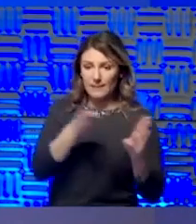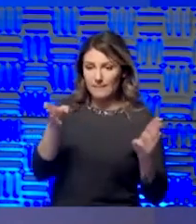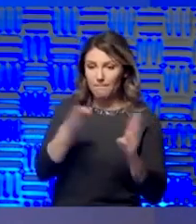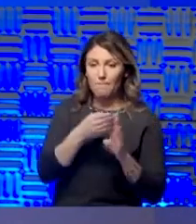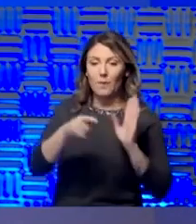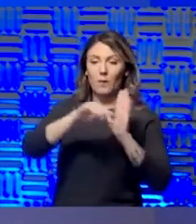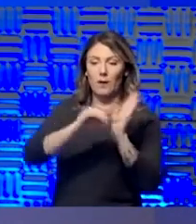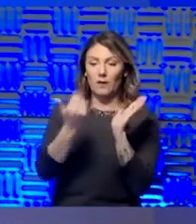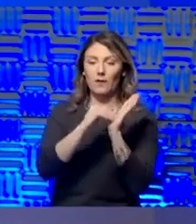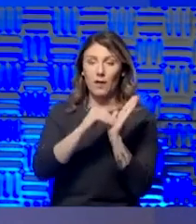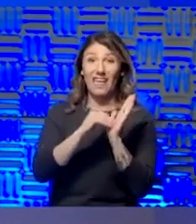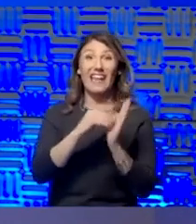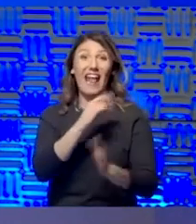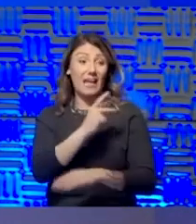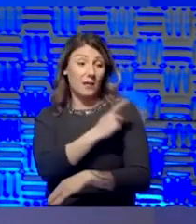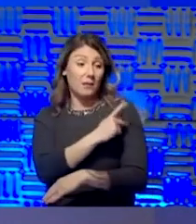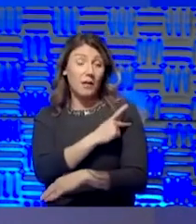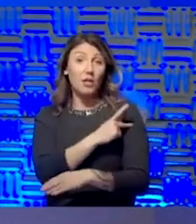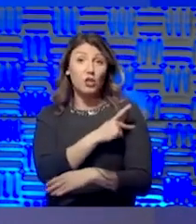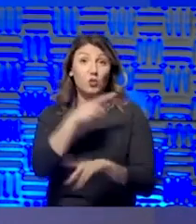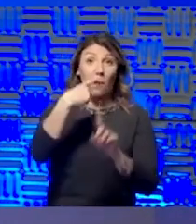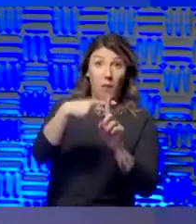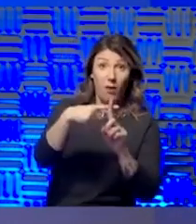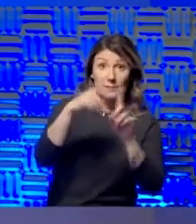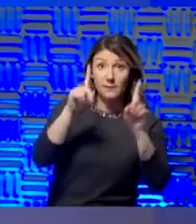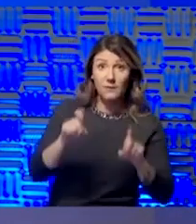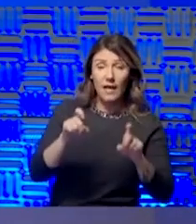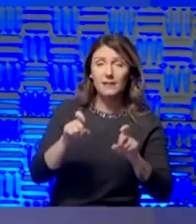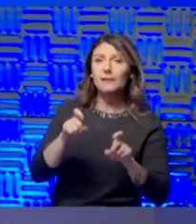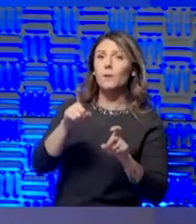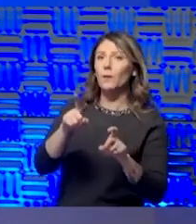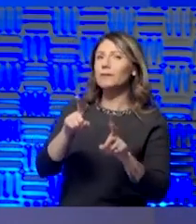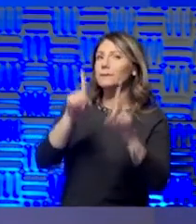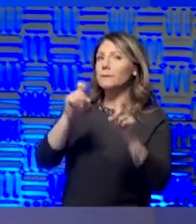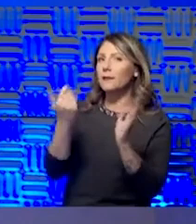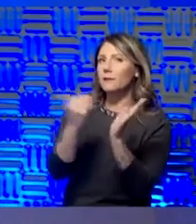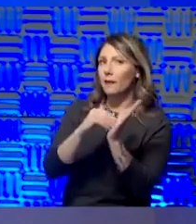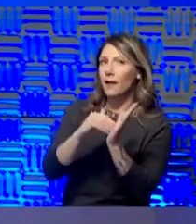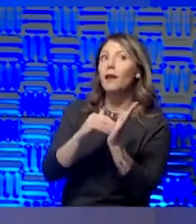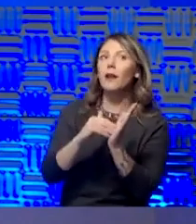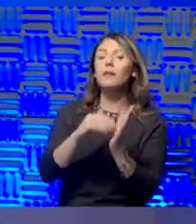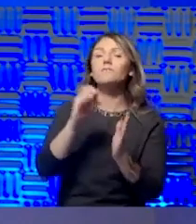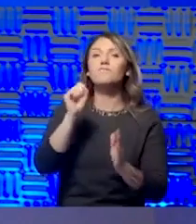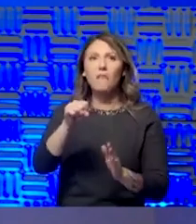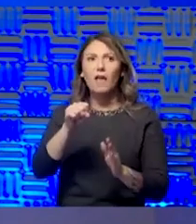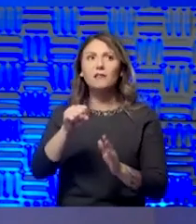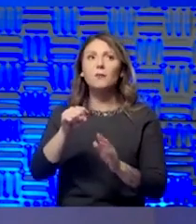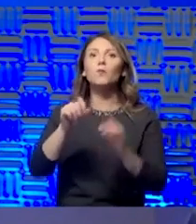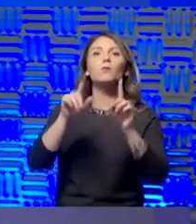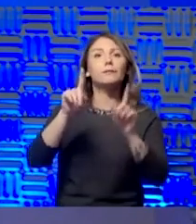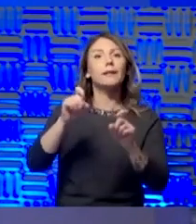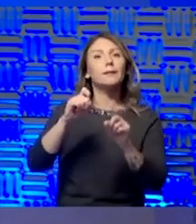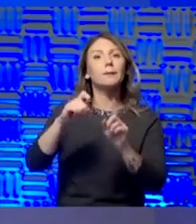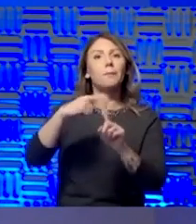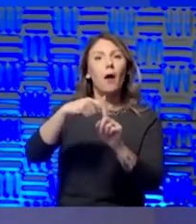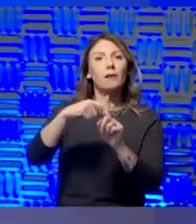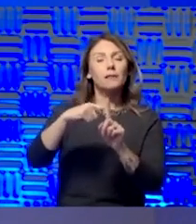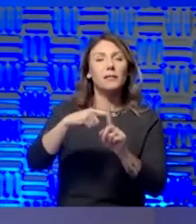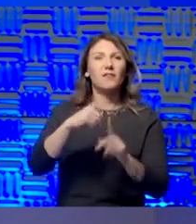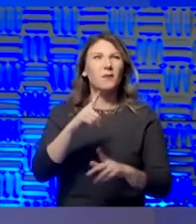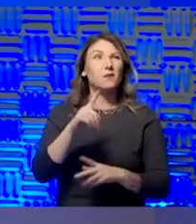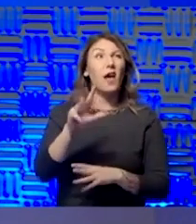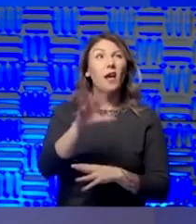patients that were tested positive were retested and were positive. And again, that's, I believe, on 50-some different tests, unique